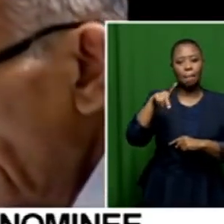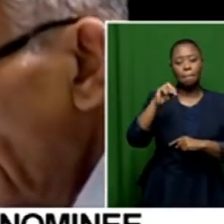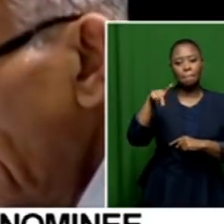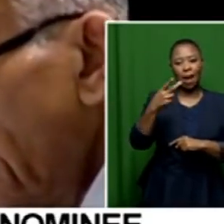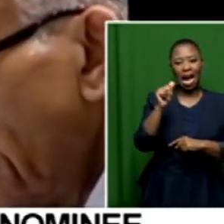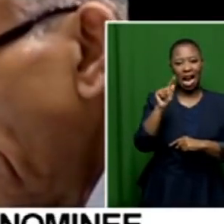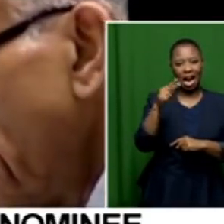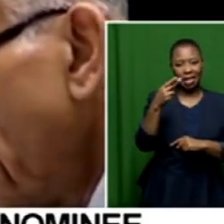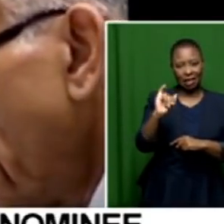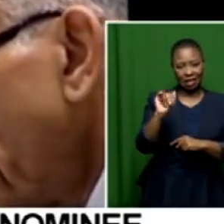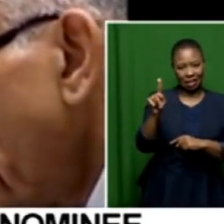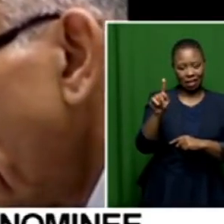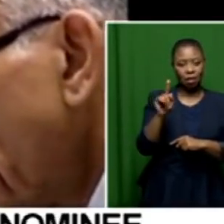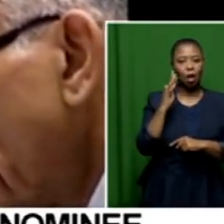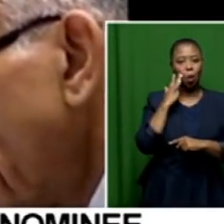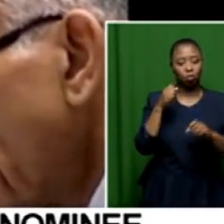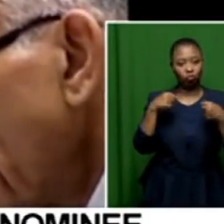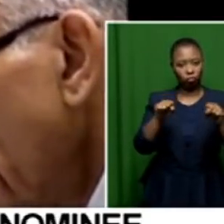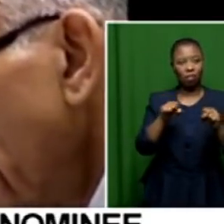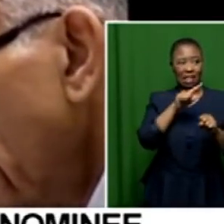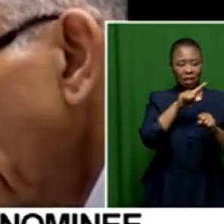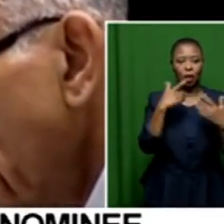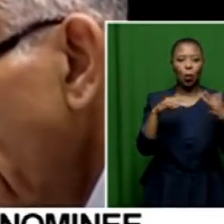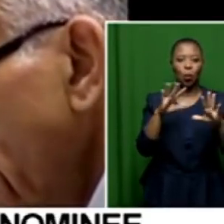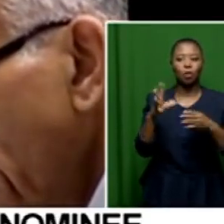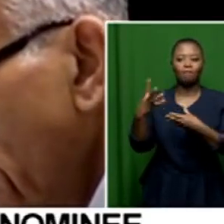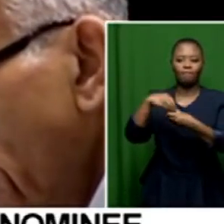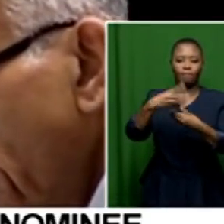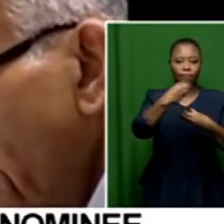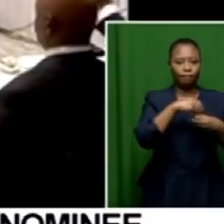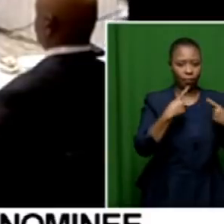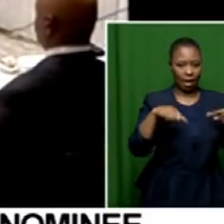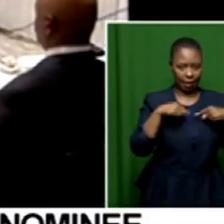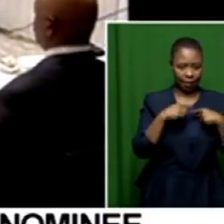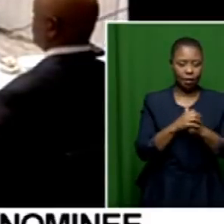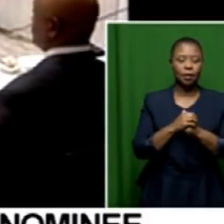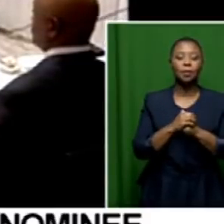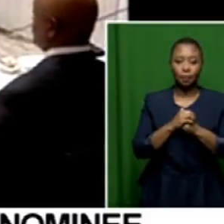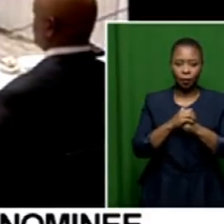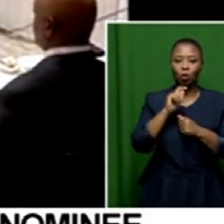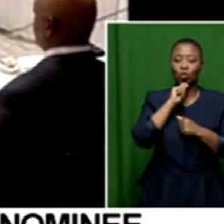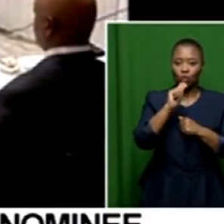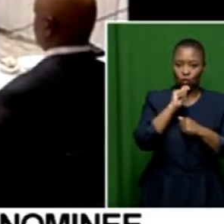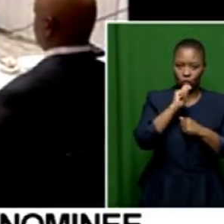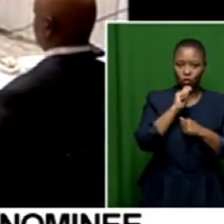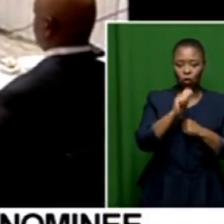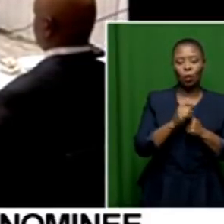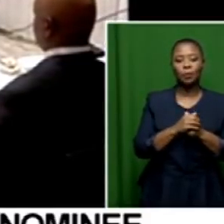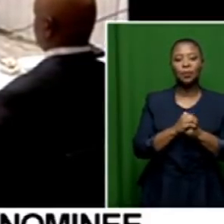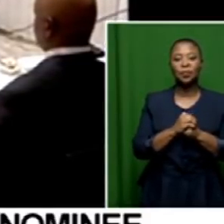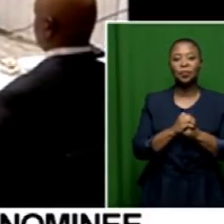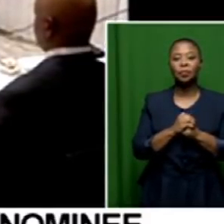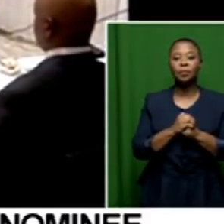presides, he too is quite engaging, and that is true as well